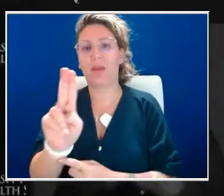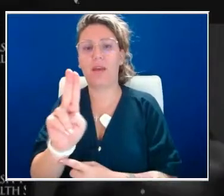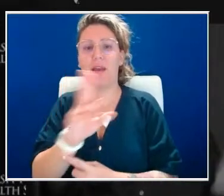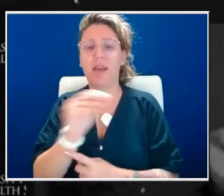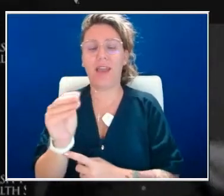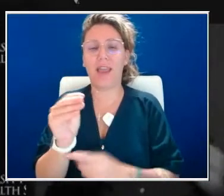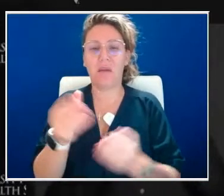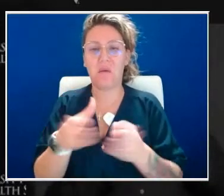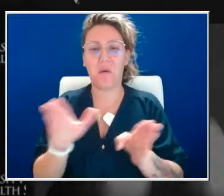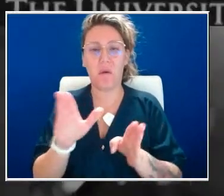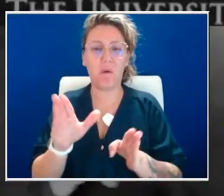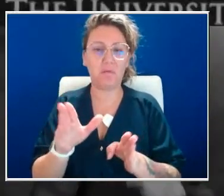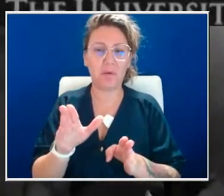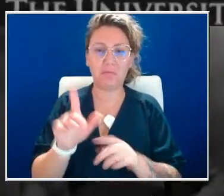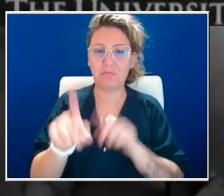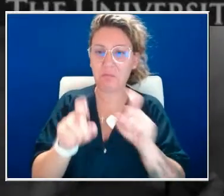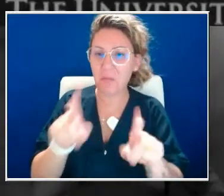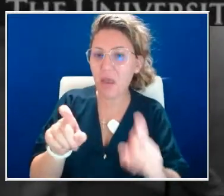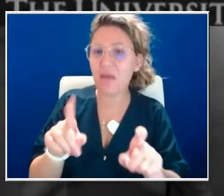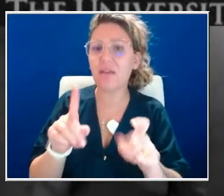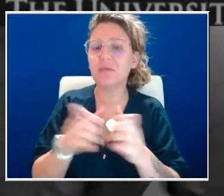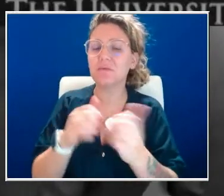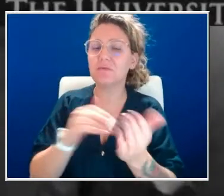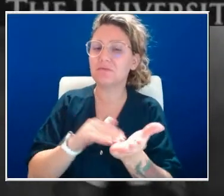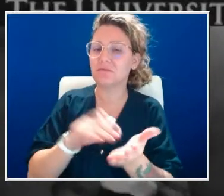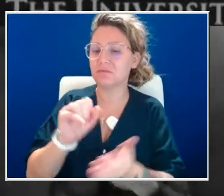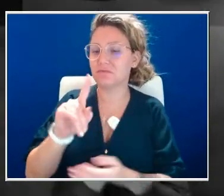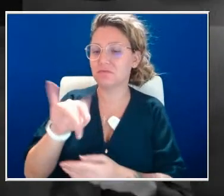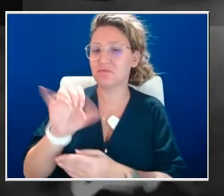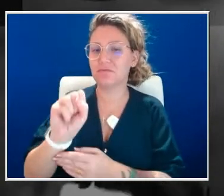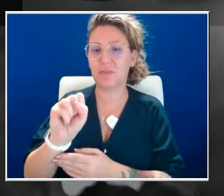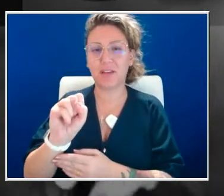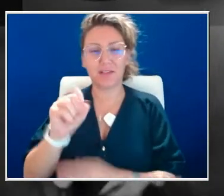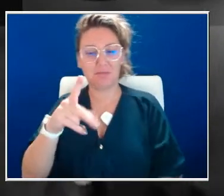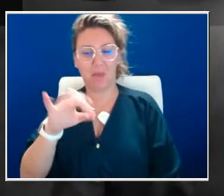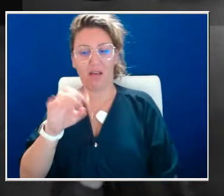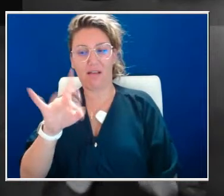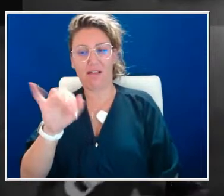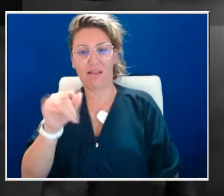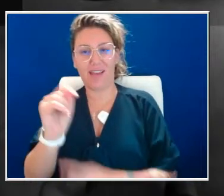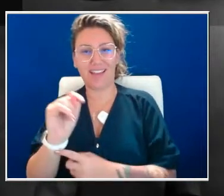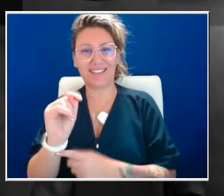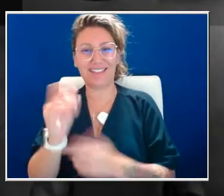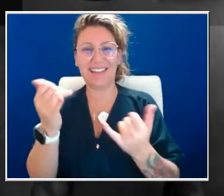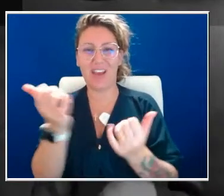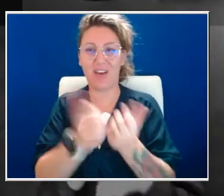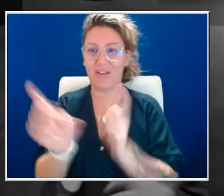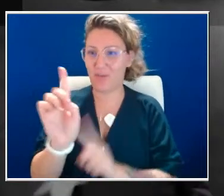Mics with Dr. Stites podcast. Now, everywhere podcasts are available.